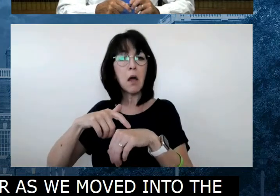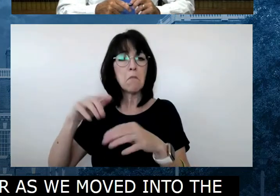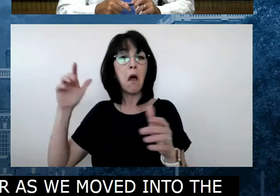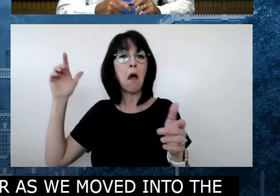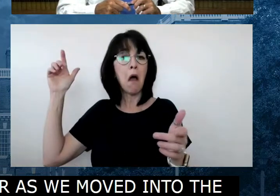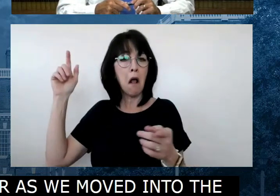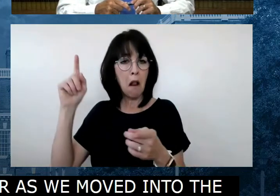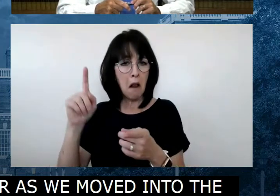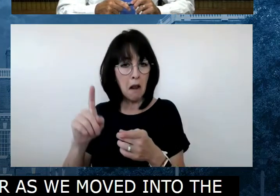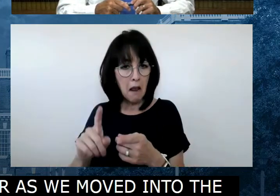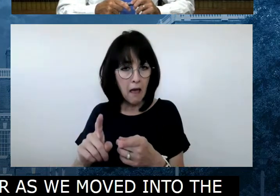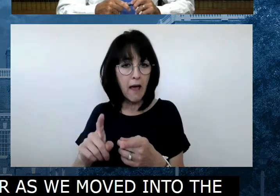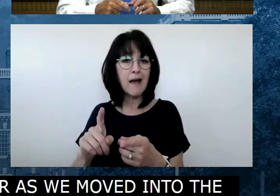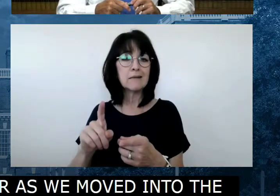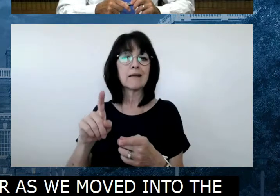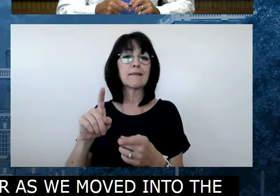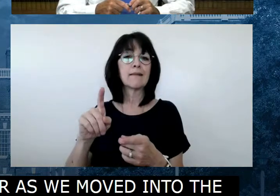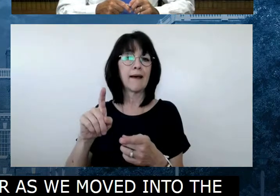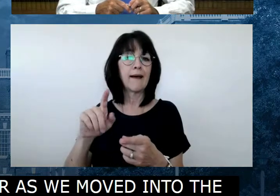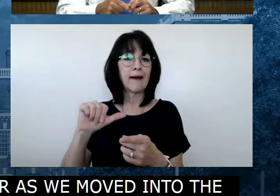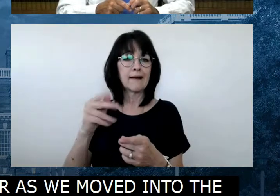into the month of June,